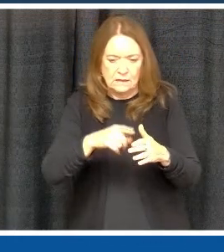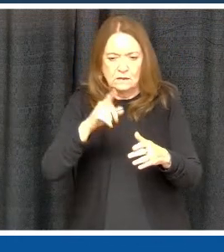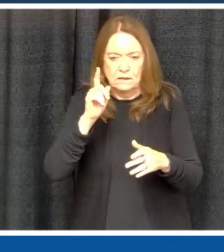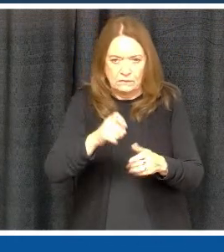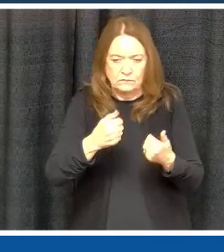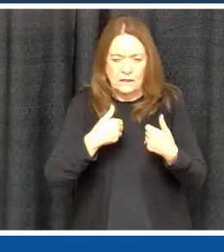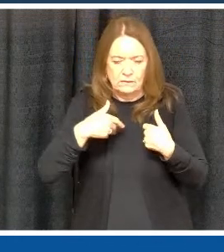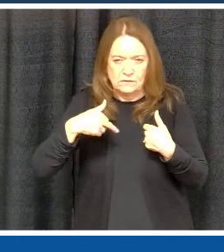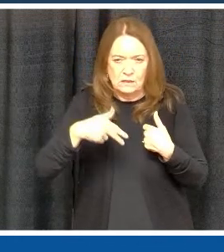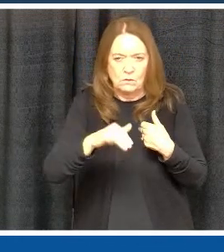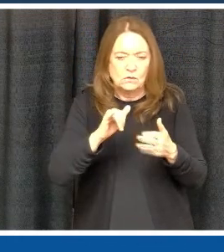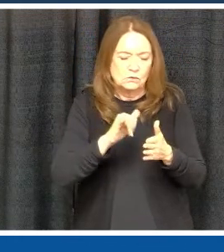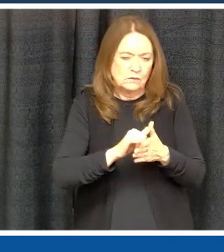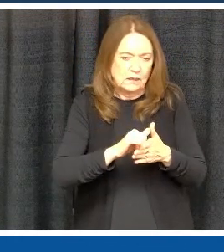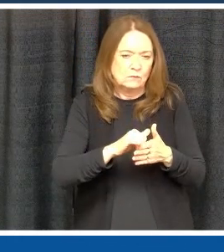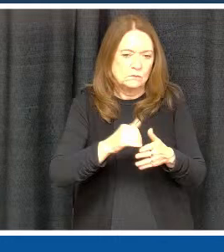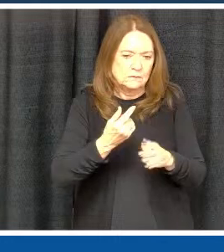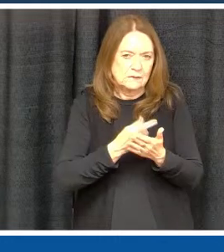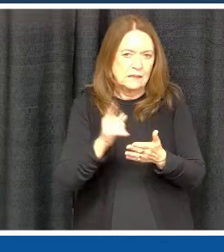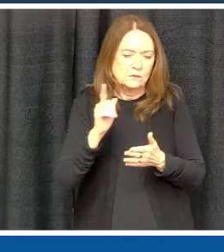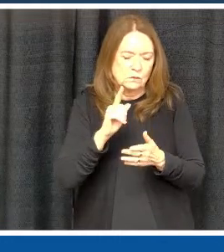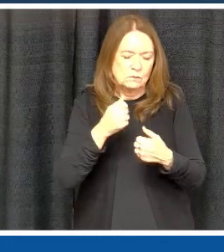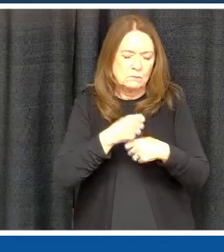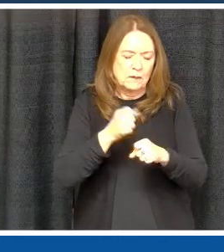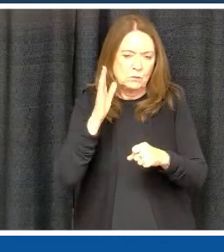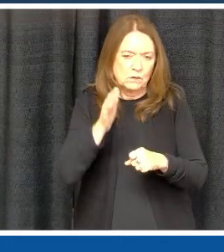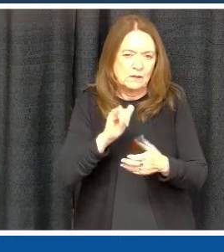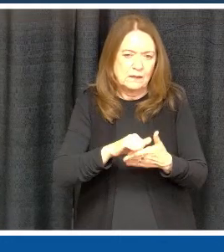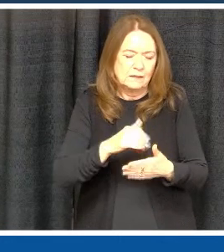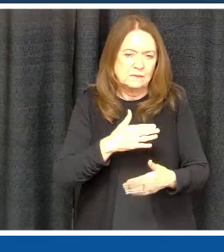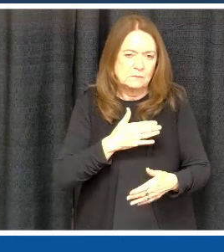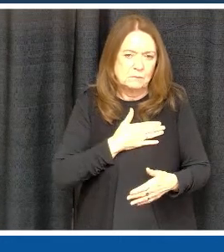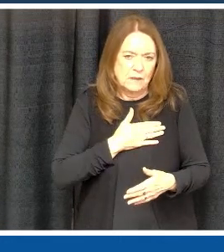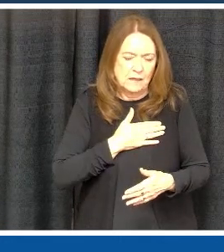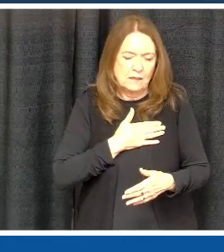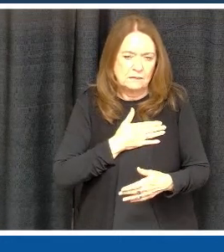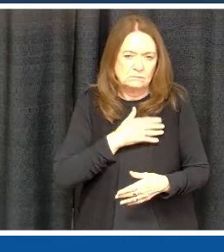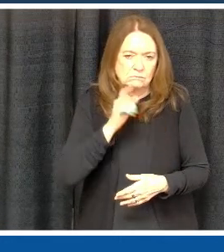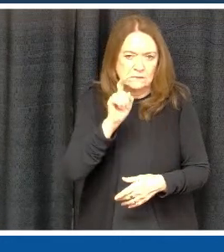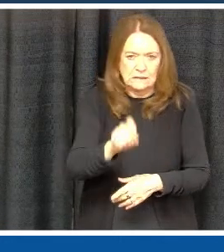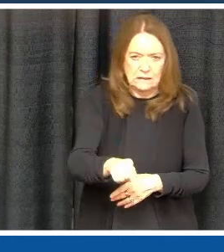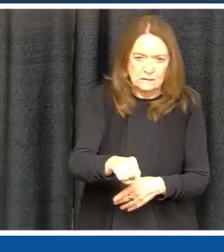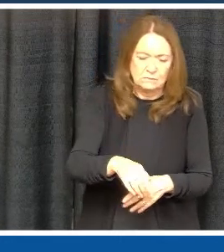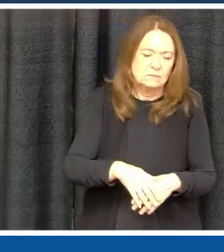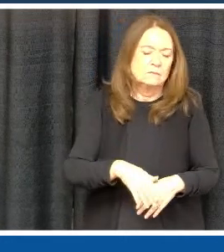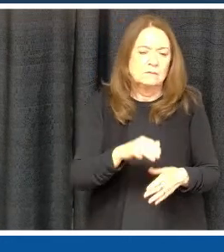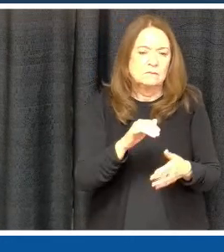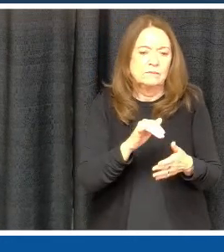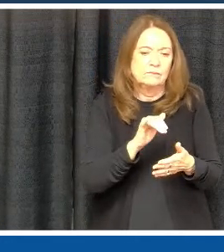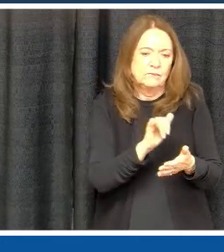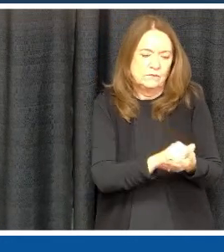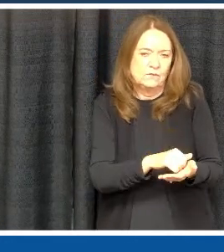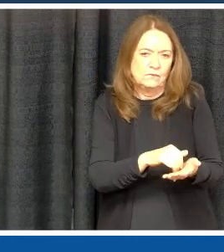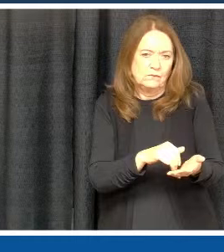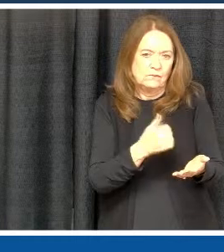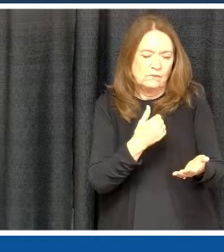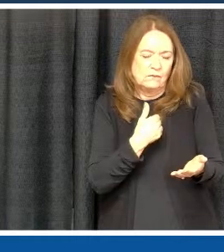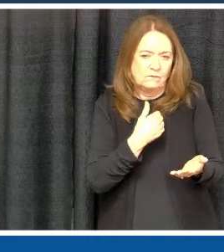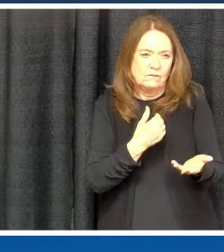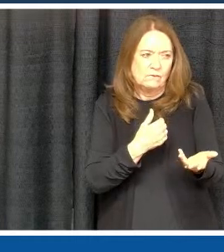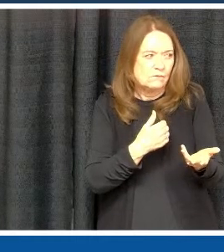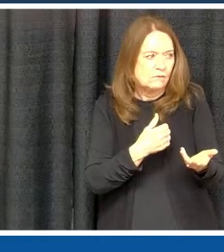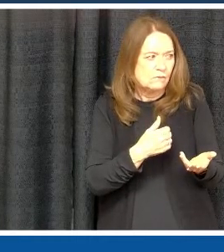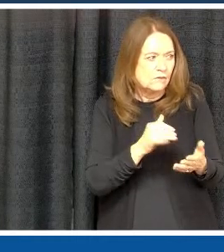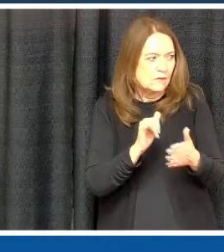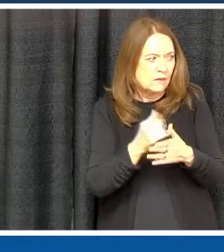automatic. So that's, again, that was last week when I made a presentation, that's my singular need is just those couple of grammatical things. And